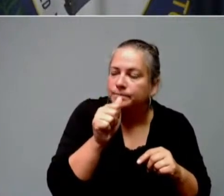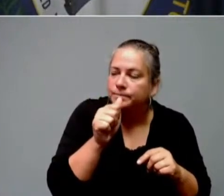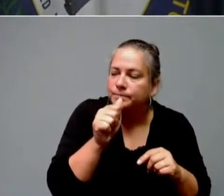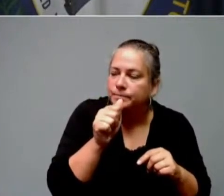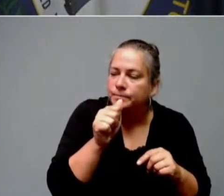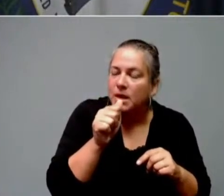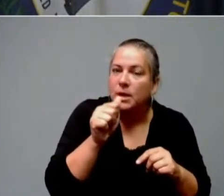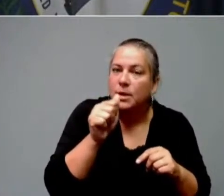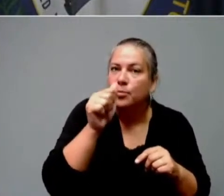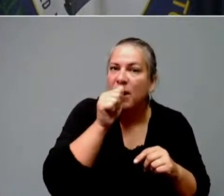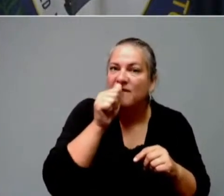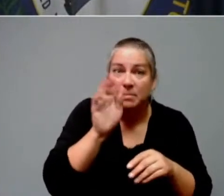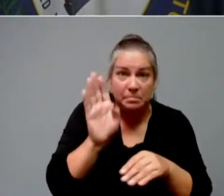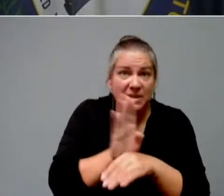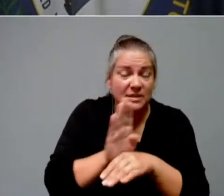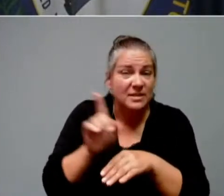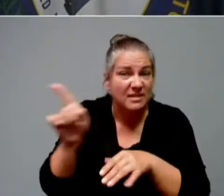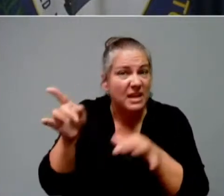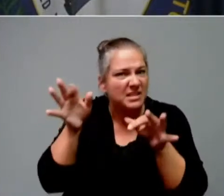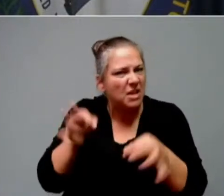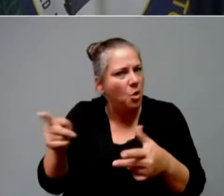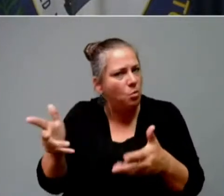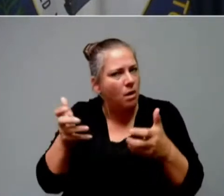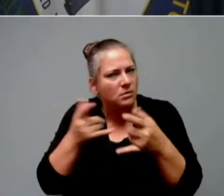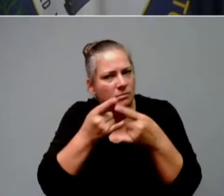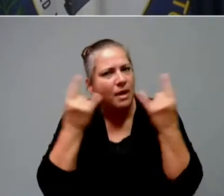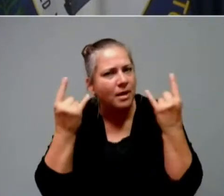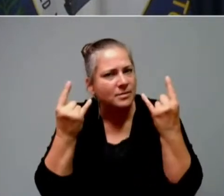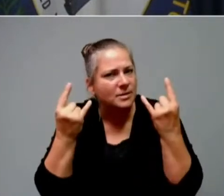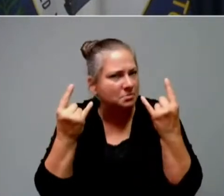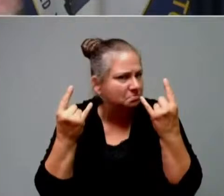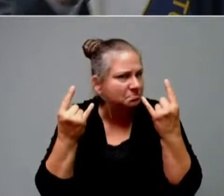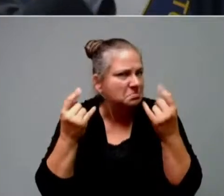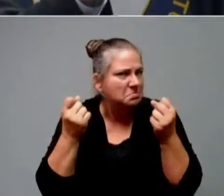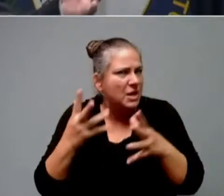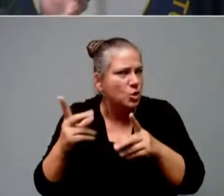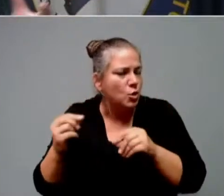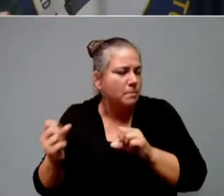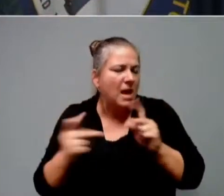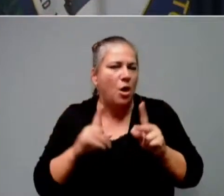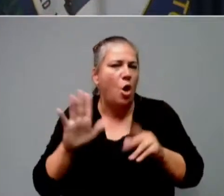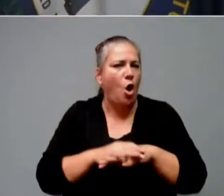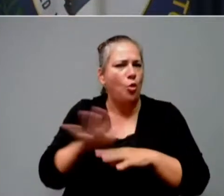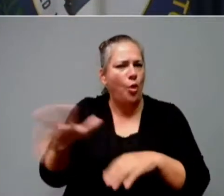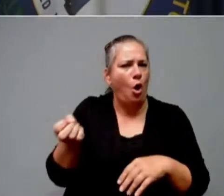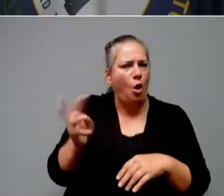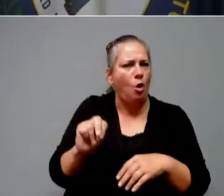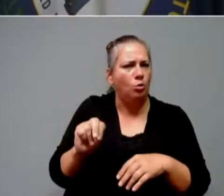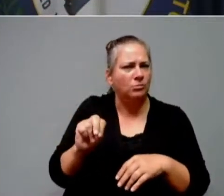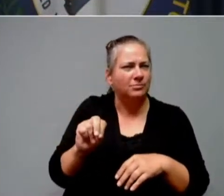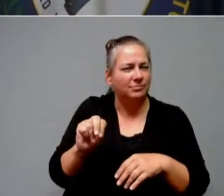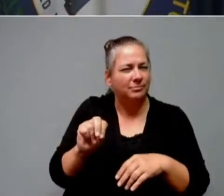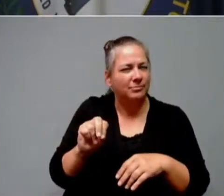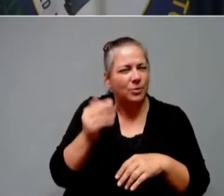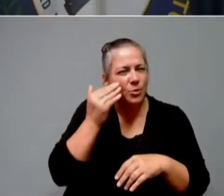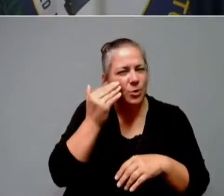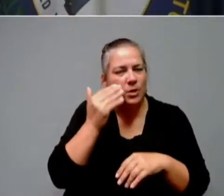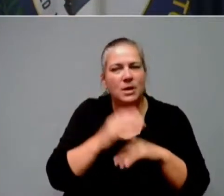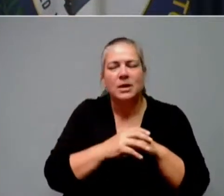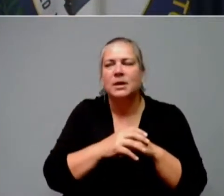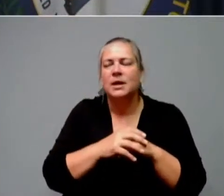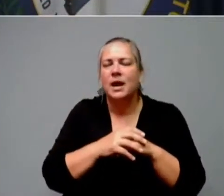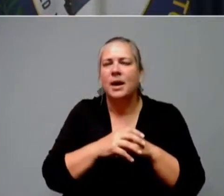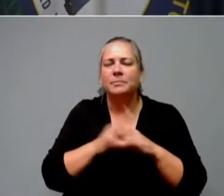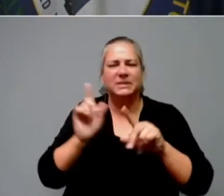decisions here. And when that happens, you get a lot more buy-in as well. It's just a lot of different points of leadership and